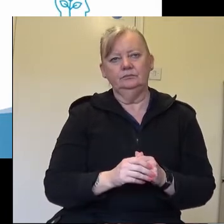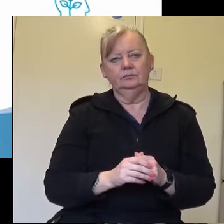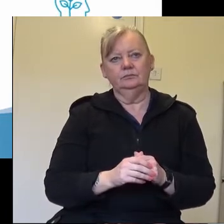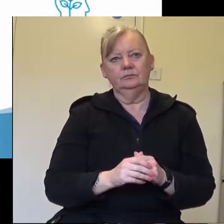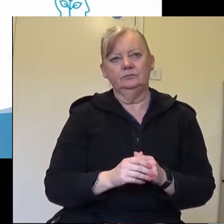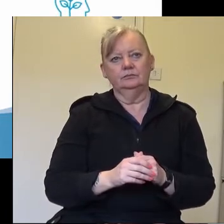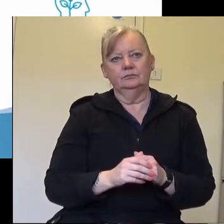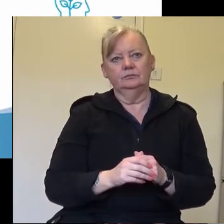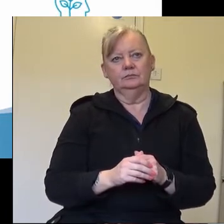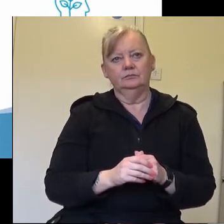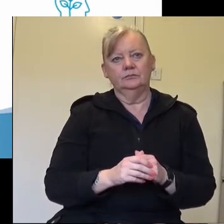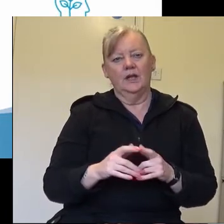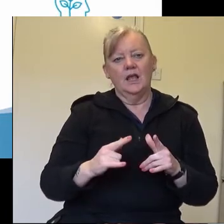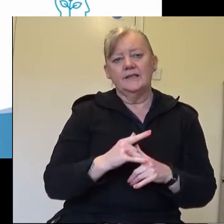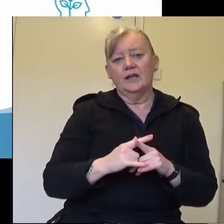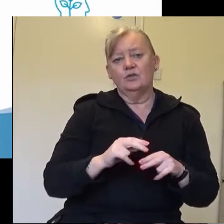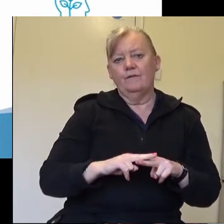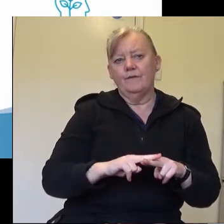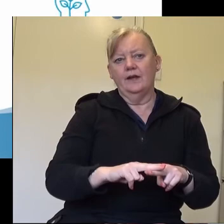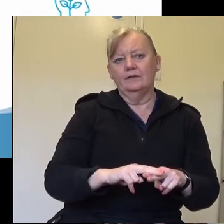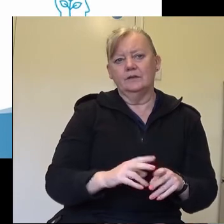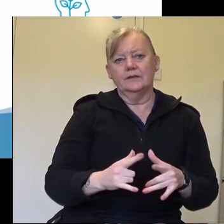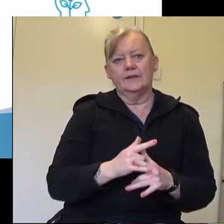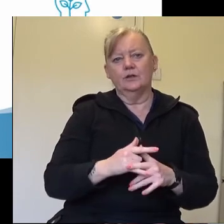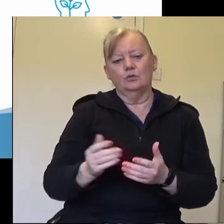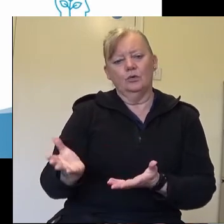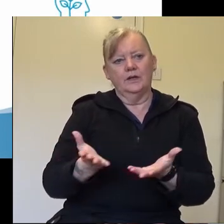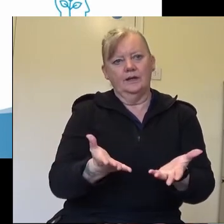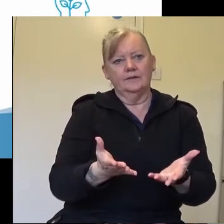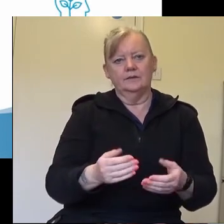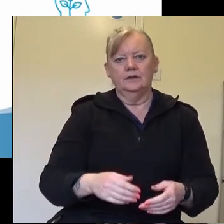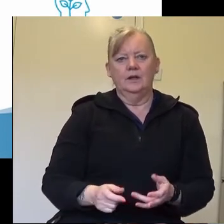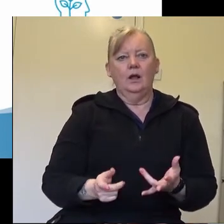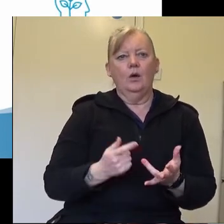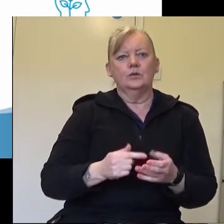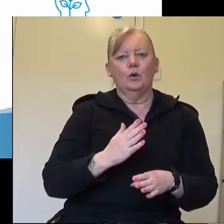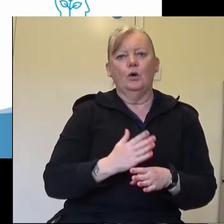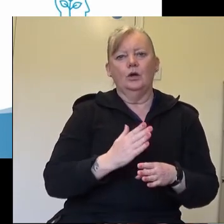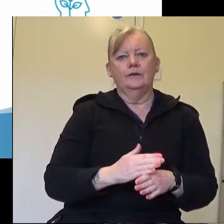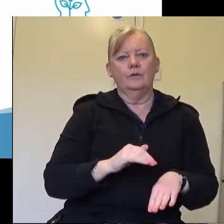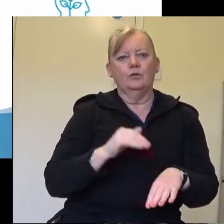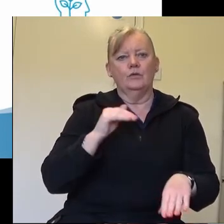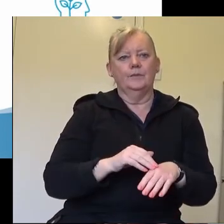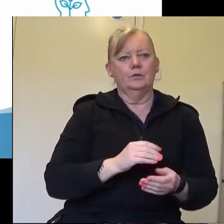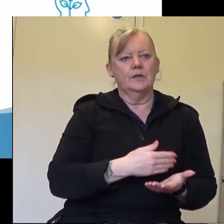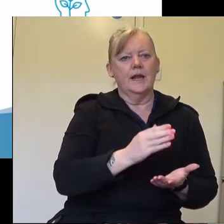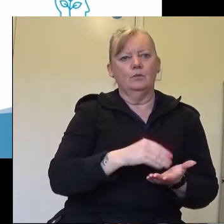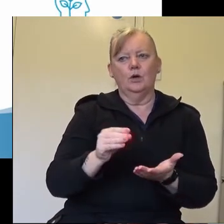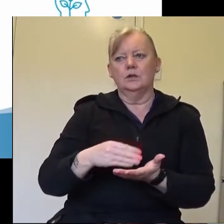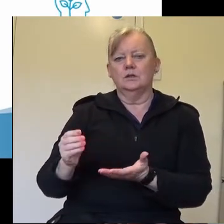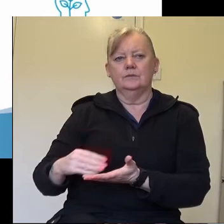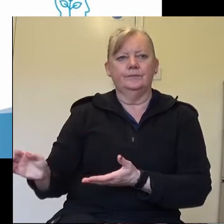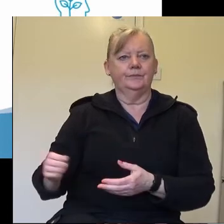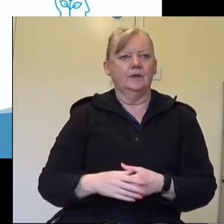well, especially through videos, sexual favors, sexual gifts, and also working for the network, for the criminal